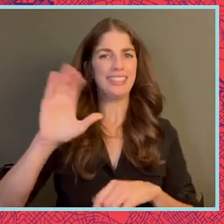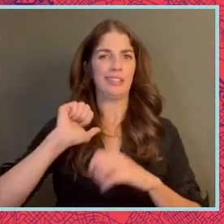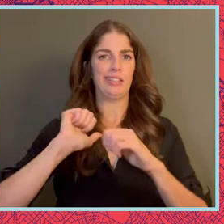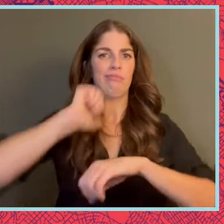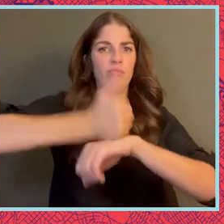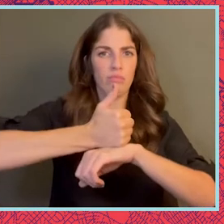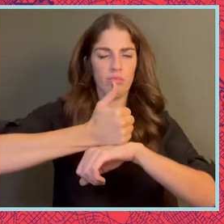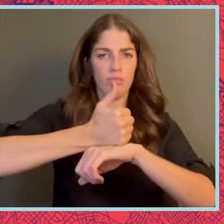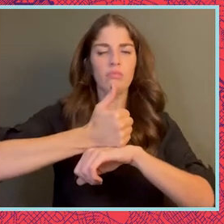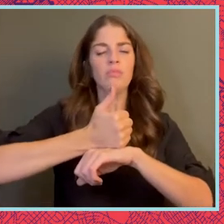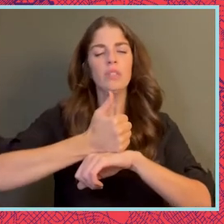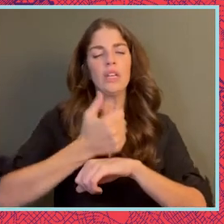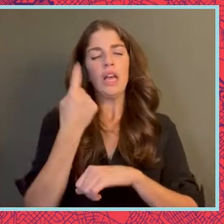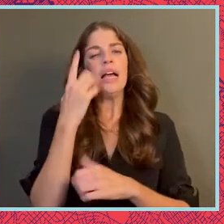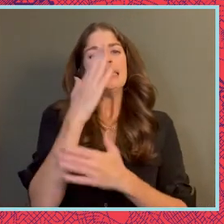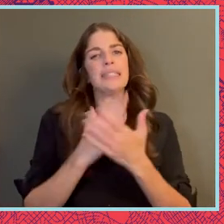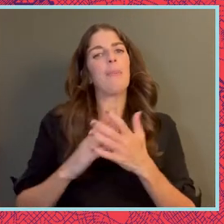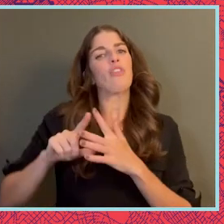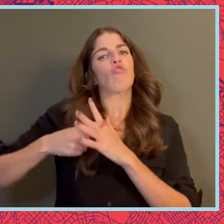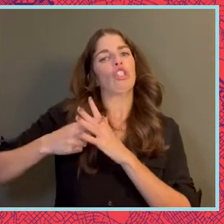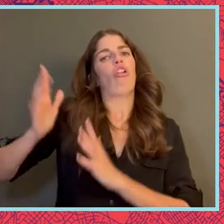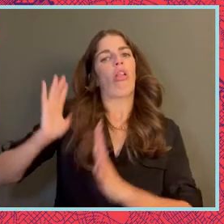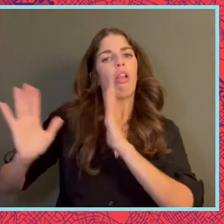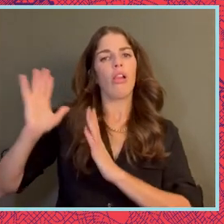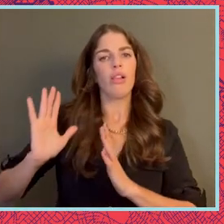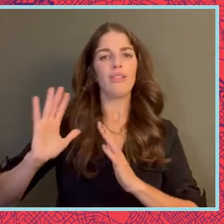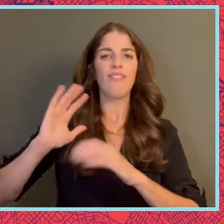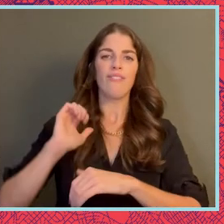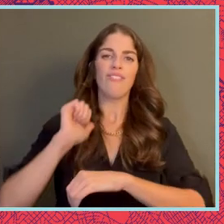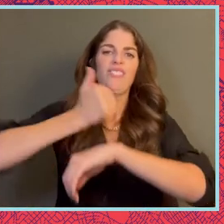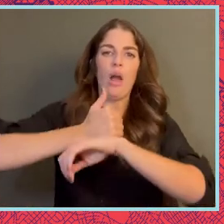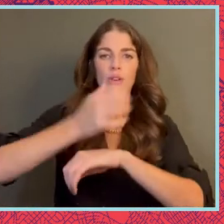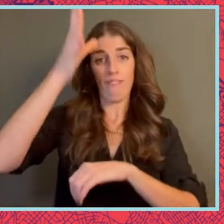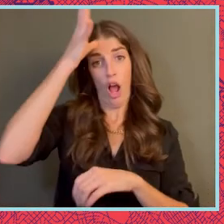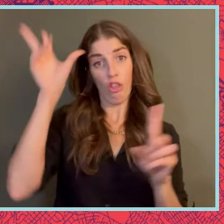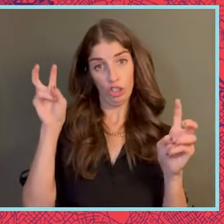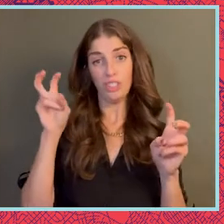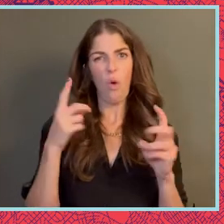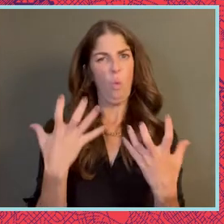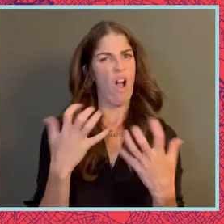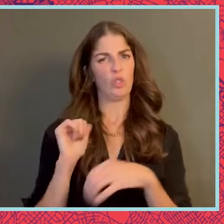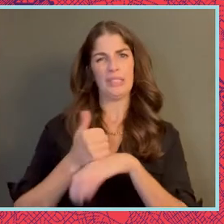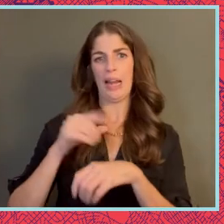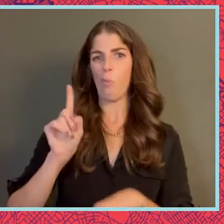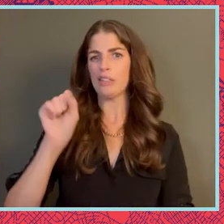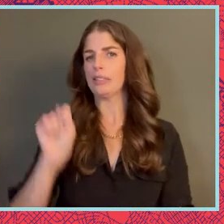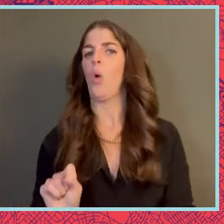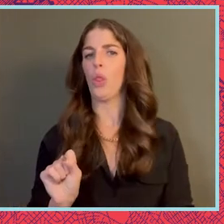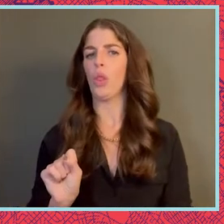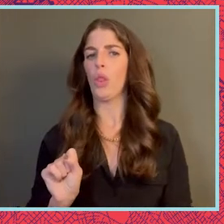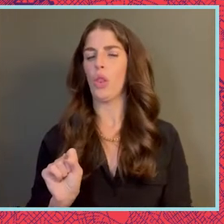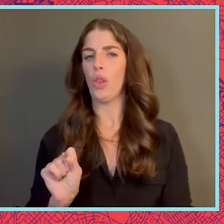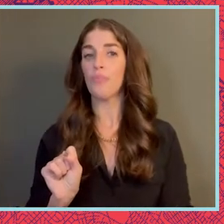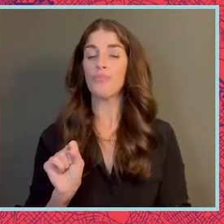Columbia. There was a deal struck between some of the founding fathers to make sure that the capital was going to be in the South. And it was placed on